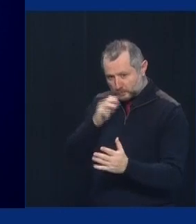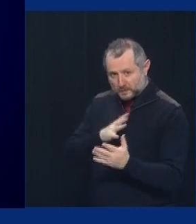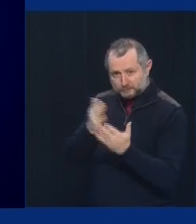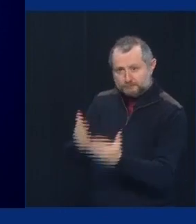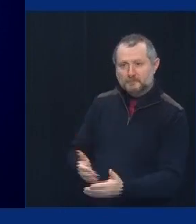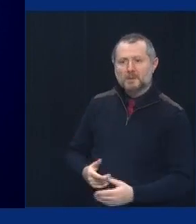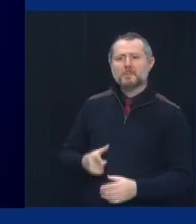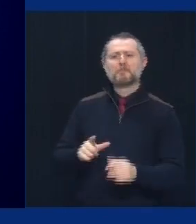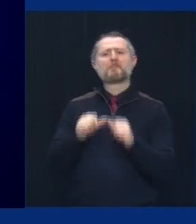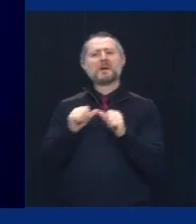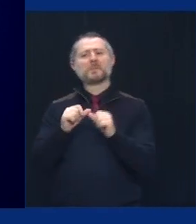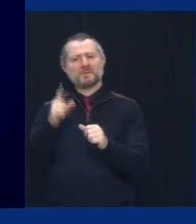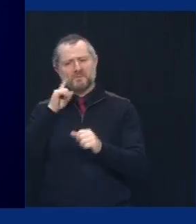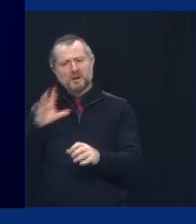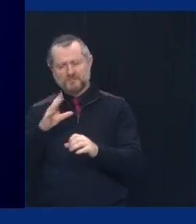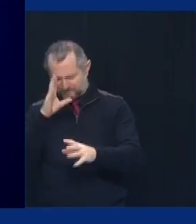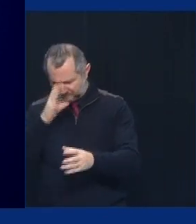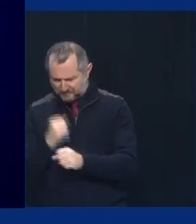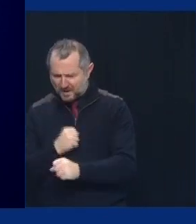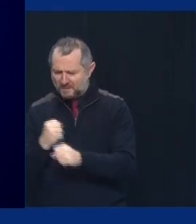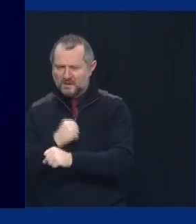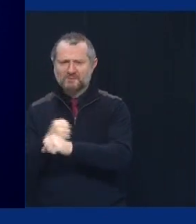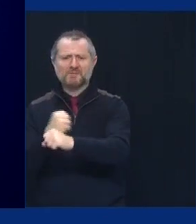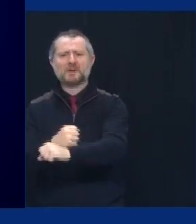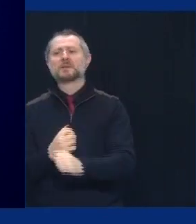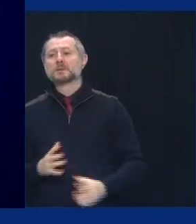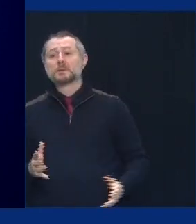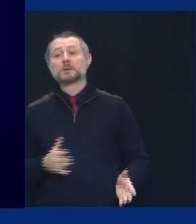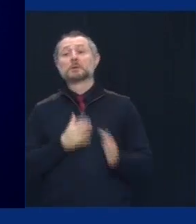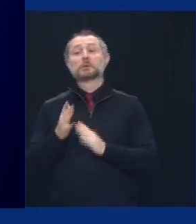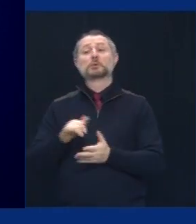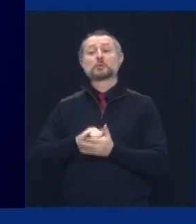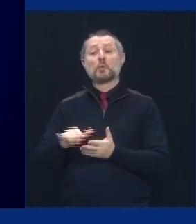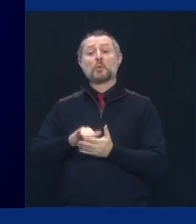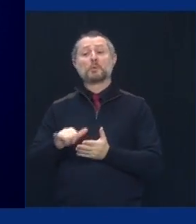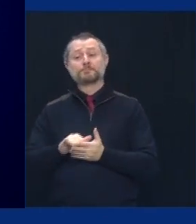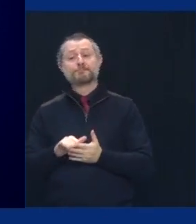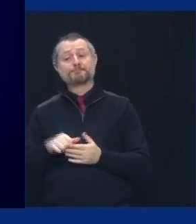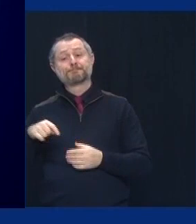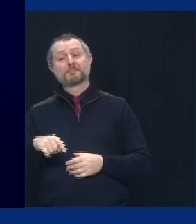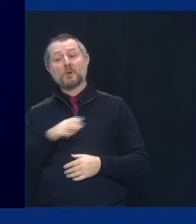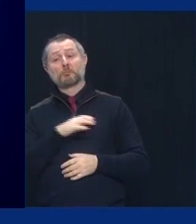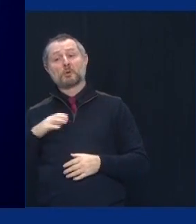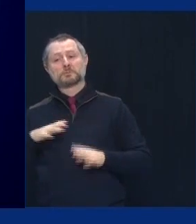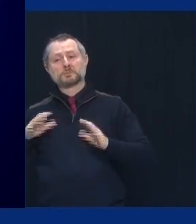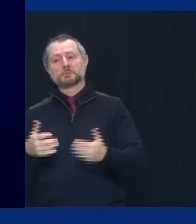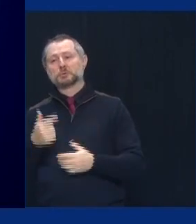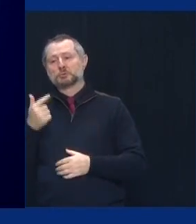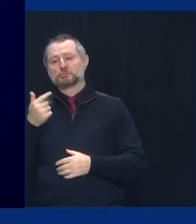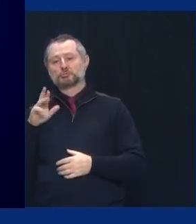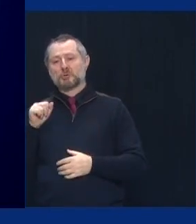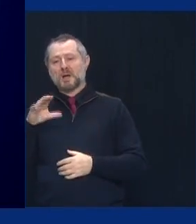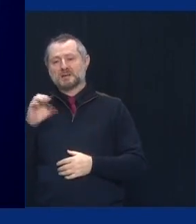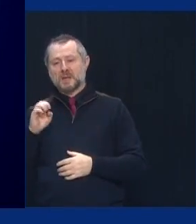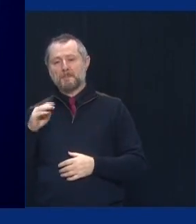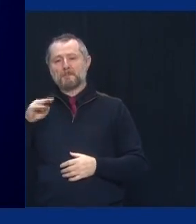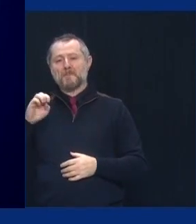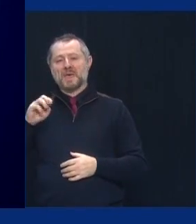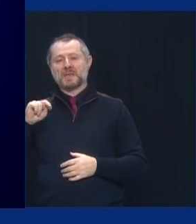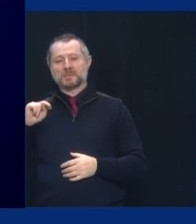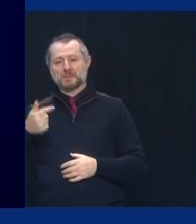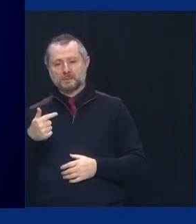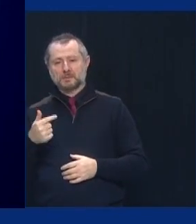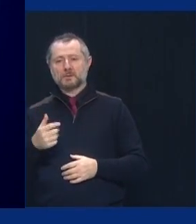the good fight. We're going to get there together. We have New York's own Congressmember Grace Meng, who's also the chair of the